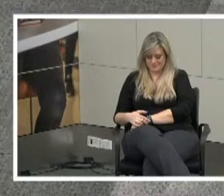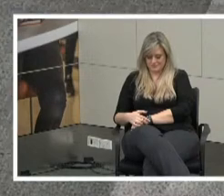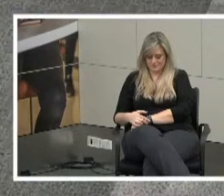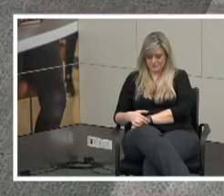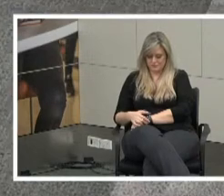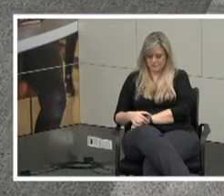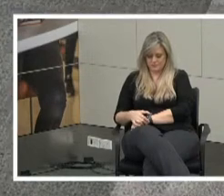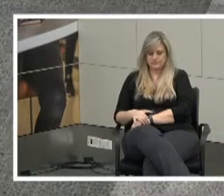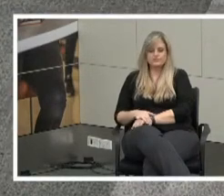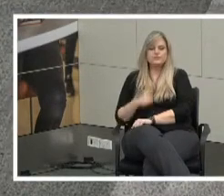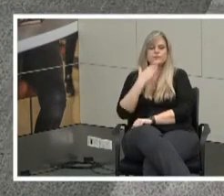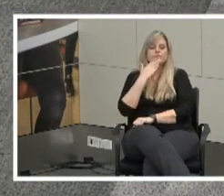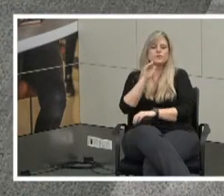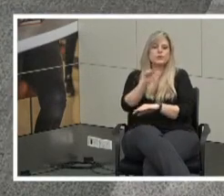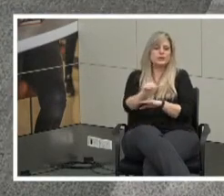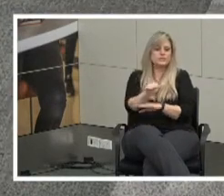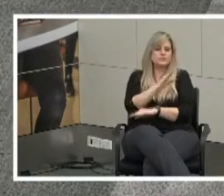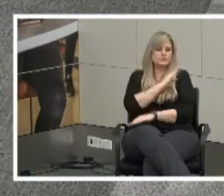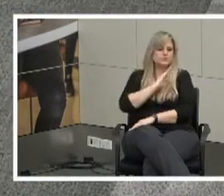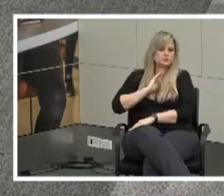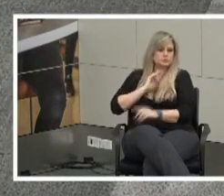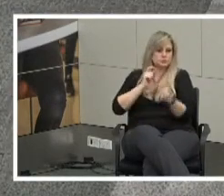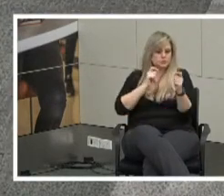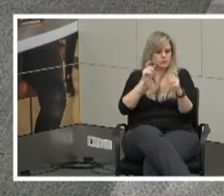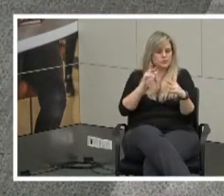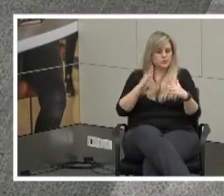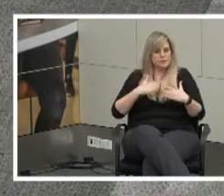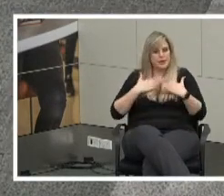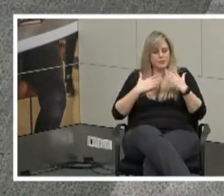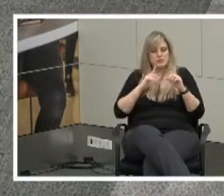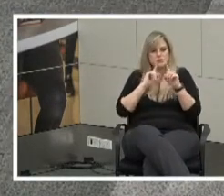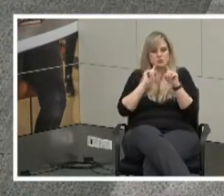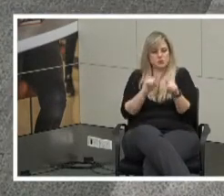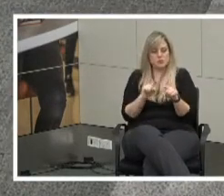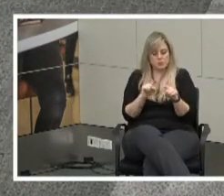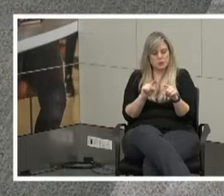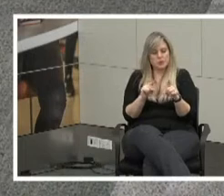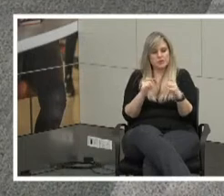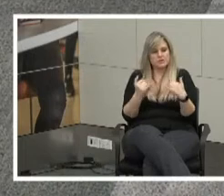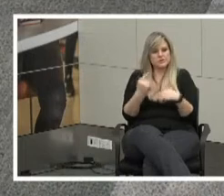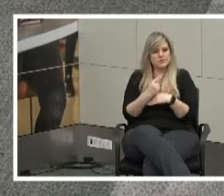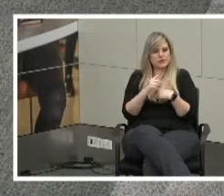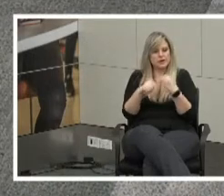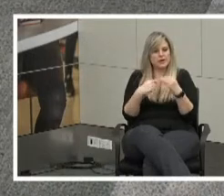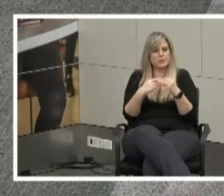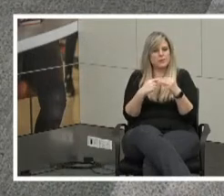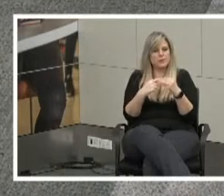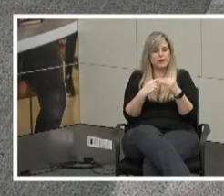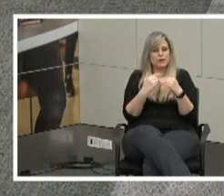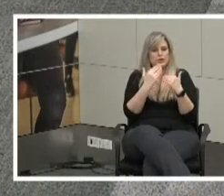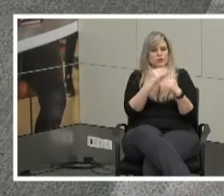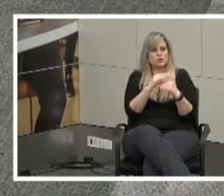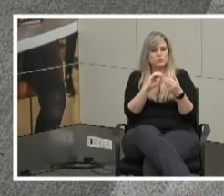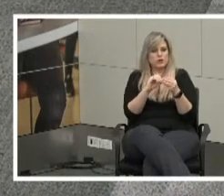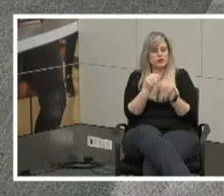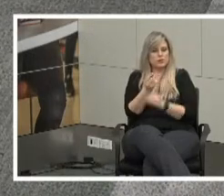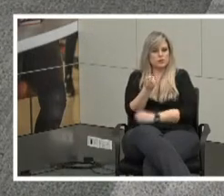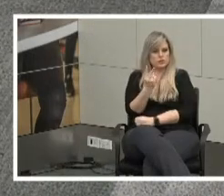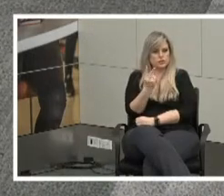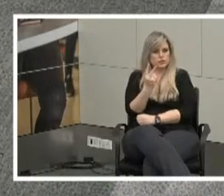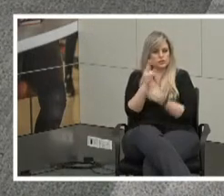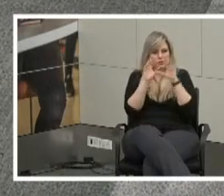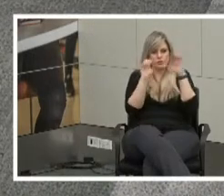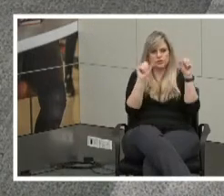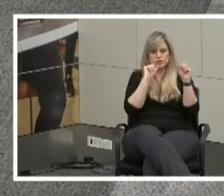good evening Board of manager um happy to report with you um today on constraint number two the superintendent shall